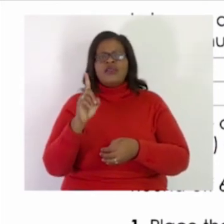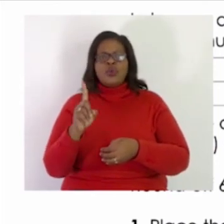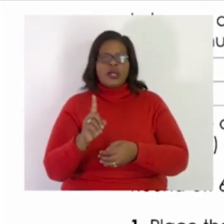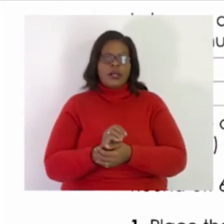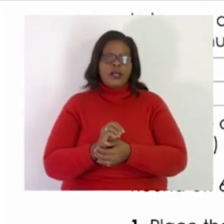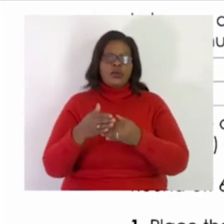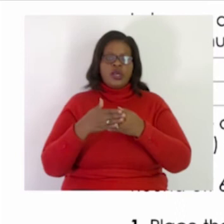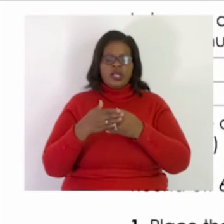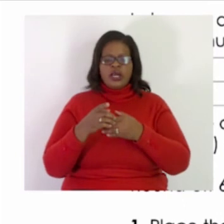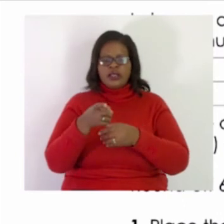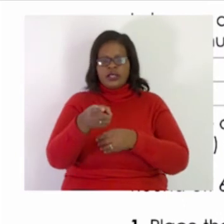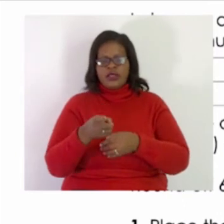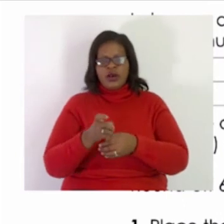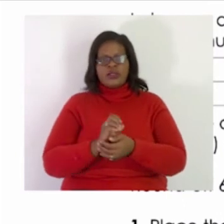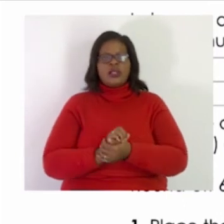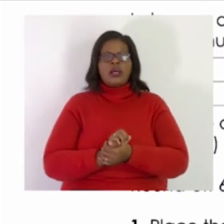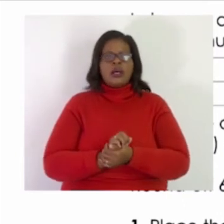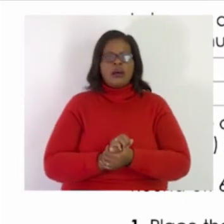6,053,951 to the nearest 1,000.